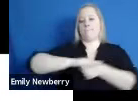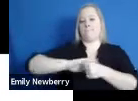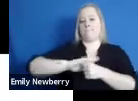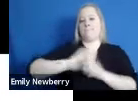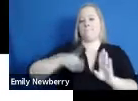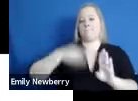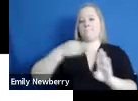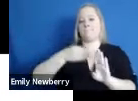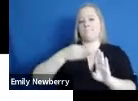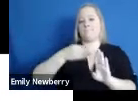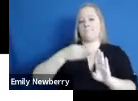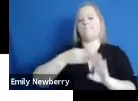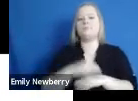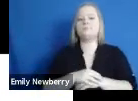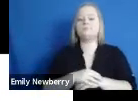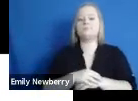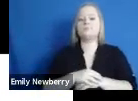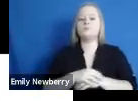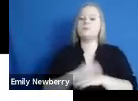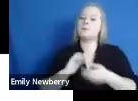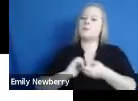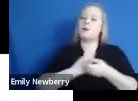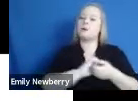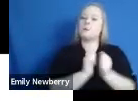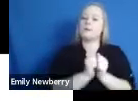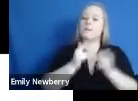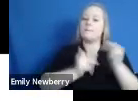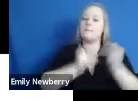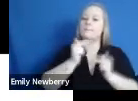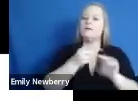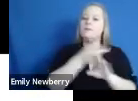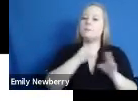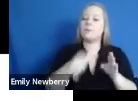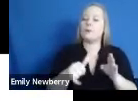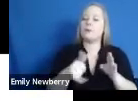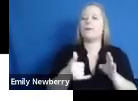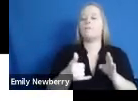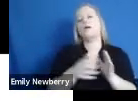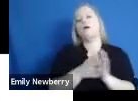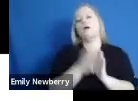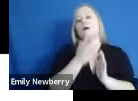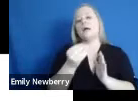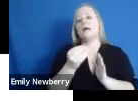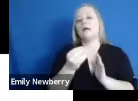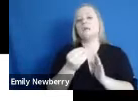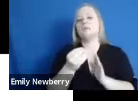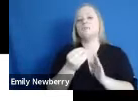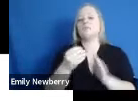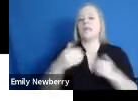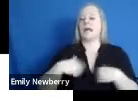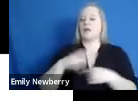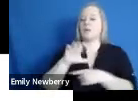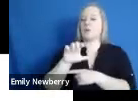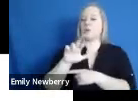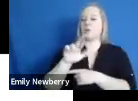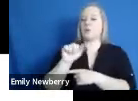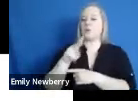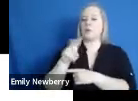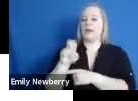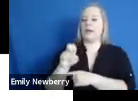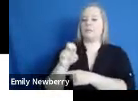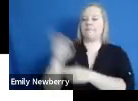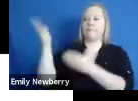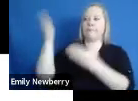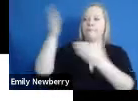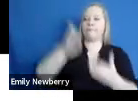able to partner up with the buildings program and get this constructed. We had it craned over. This was quite